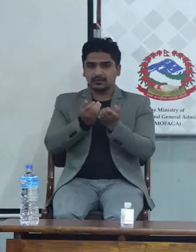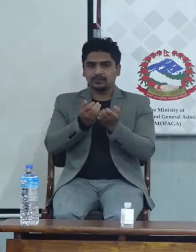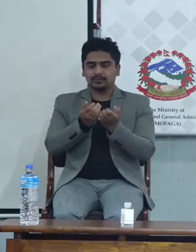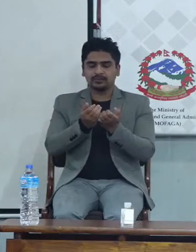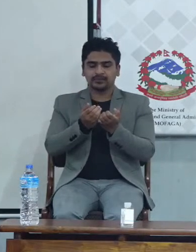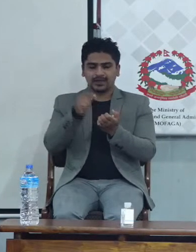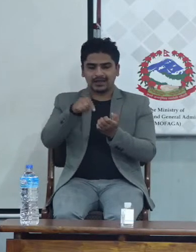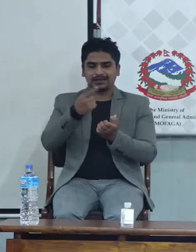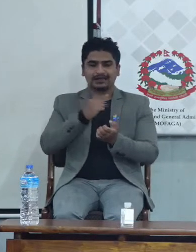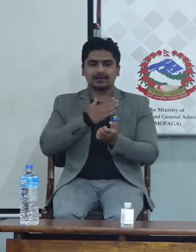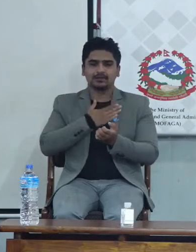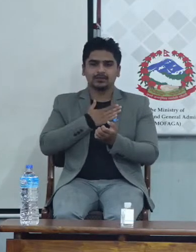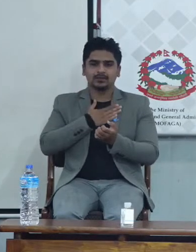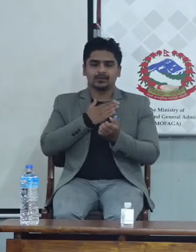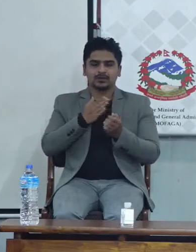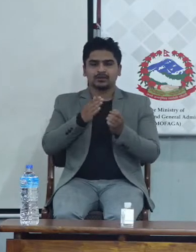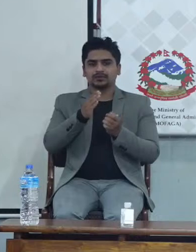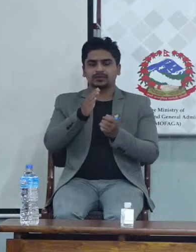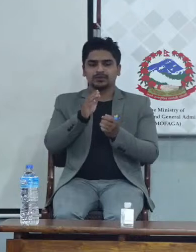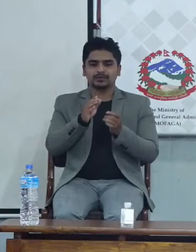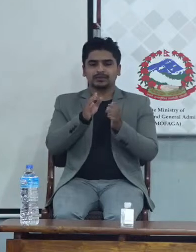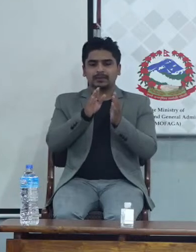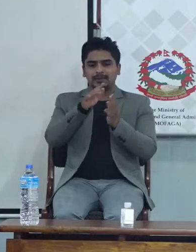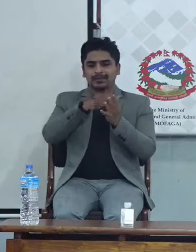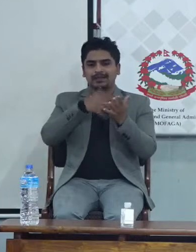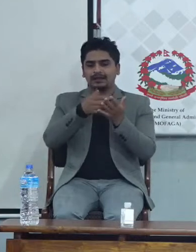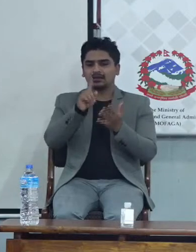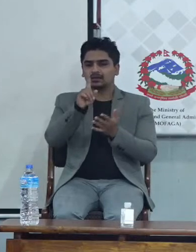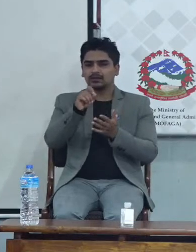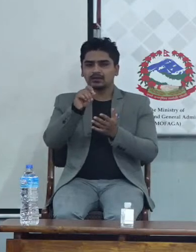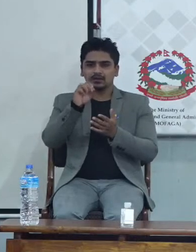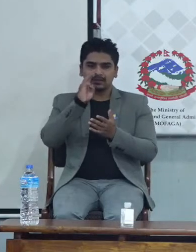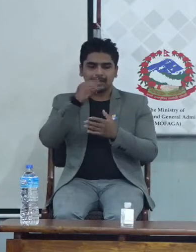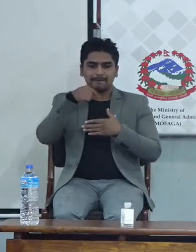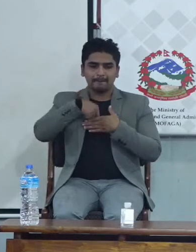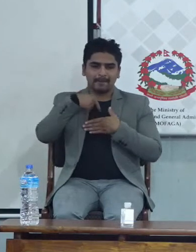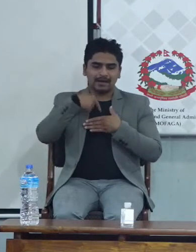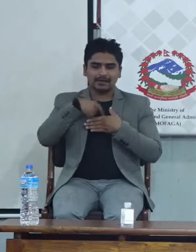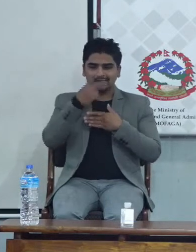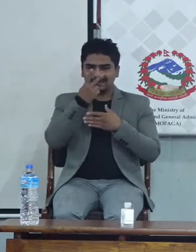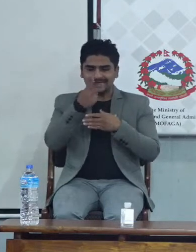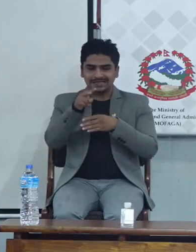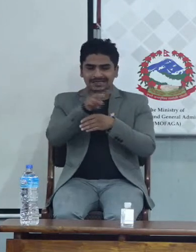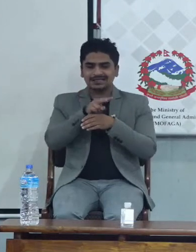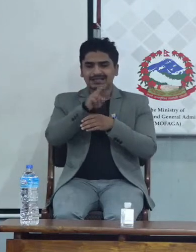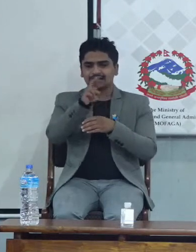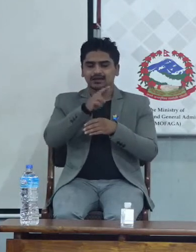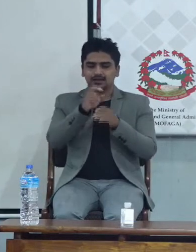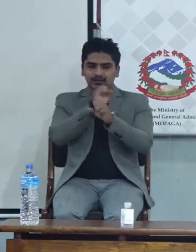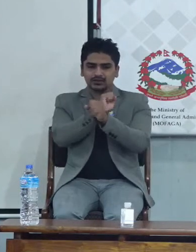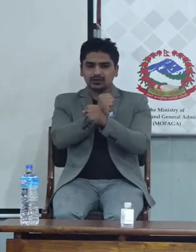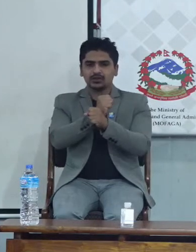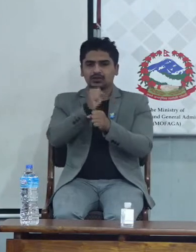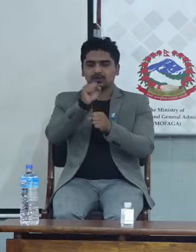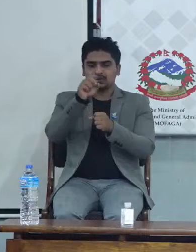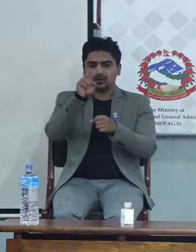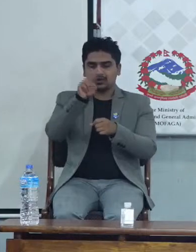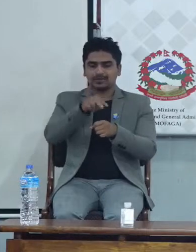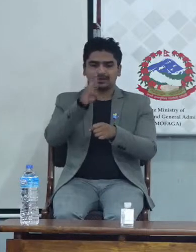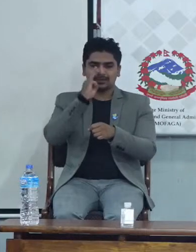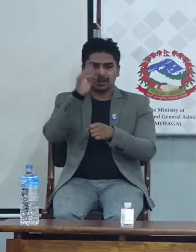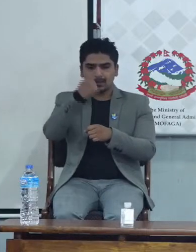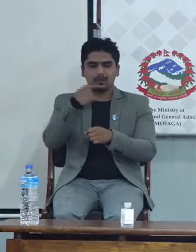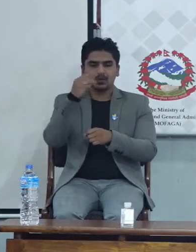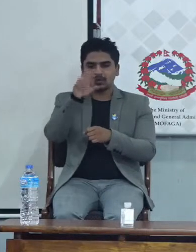10, the psychosocial support and emotional care. For that,